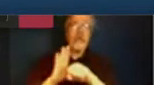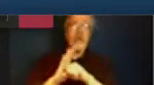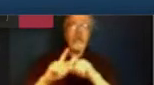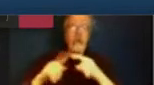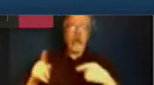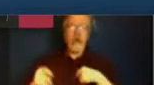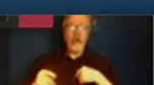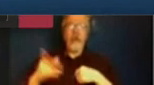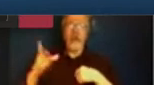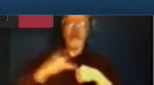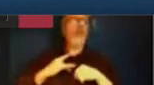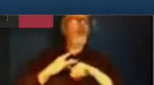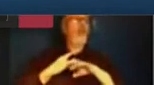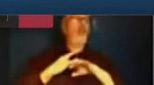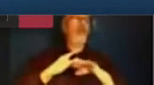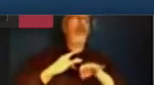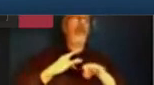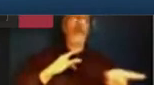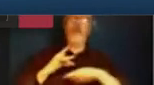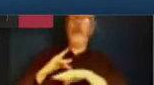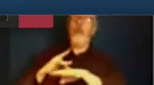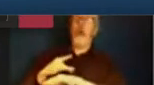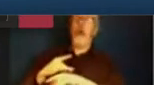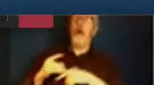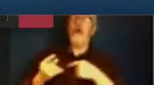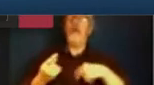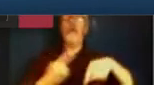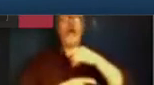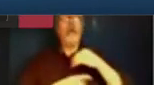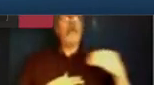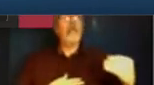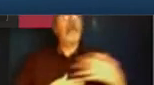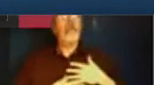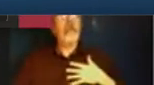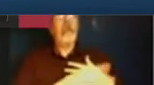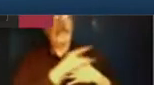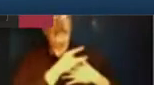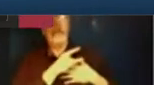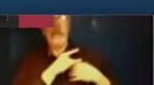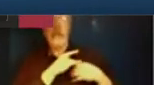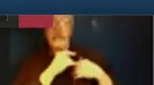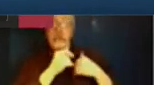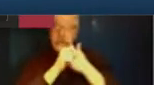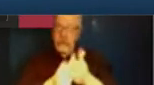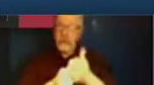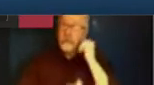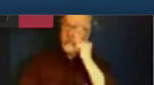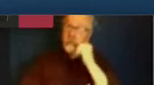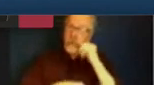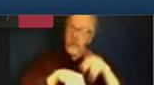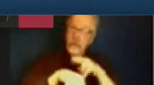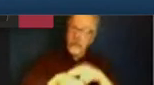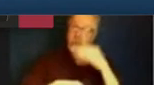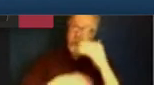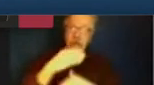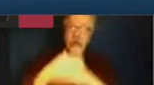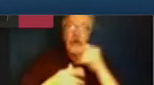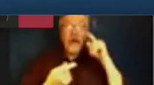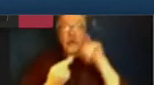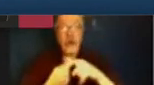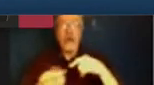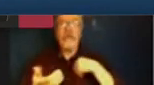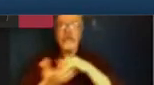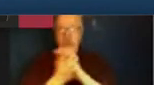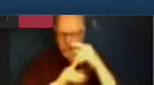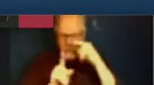been exposed? Is it still okay to proceed with normal activities until and unless you find out you're positive or have symptoms, or do you have to lock